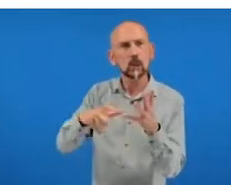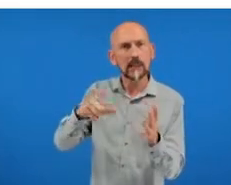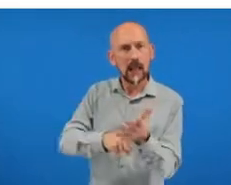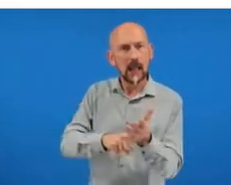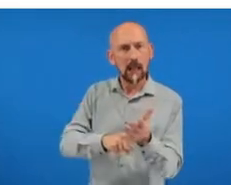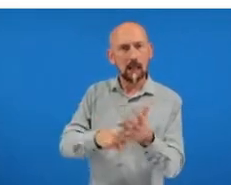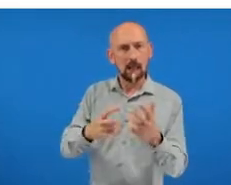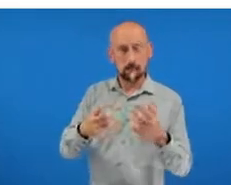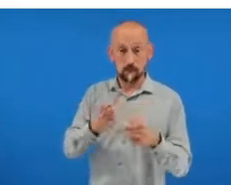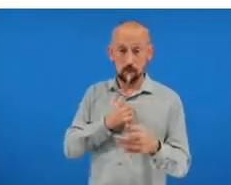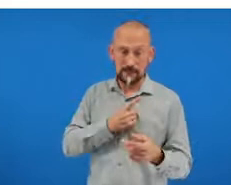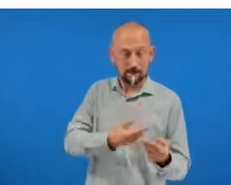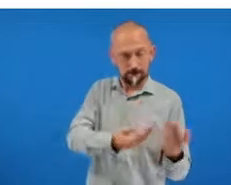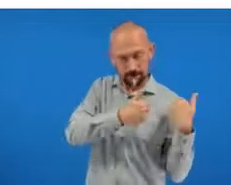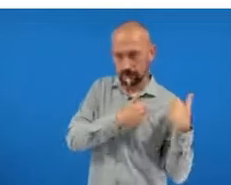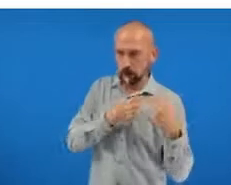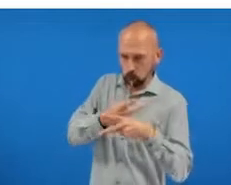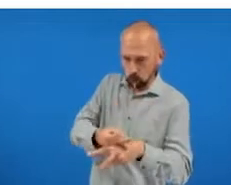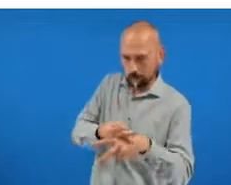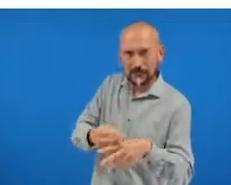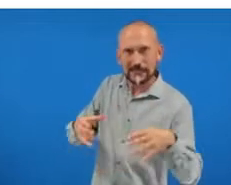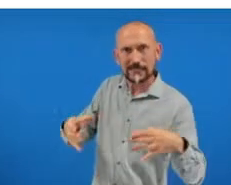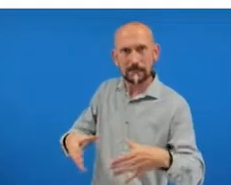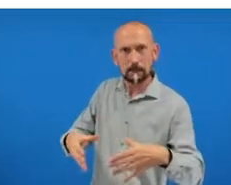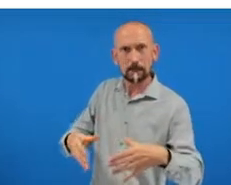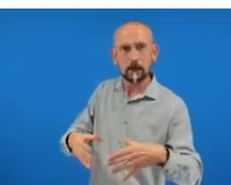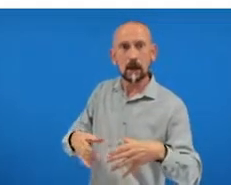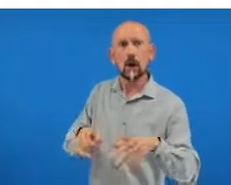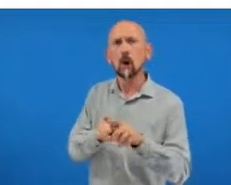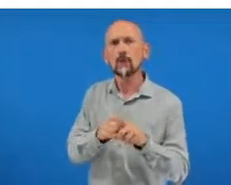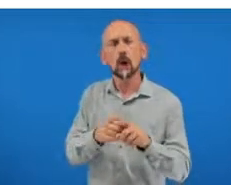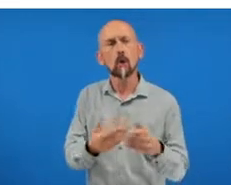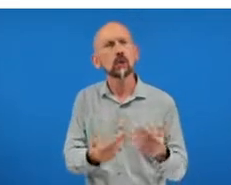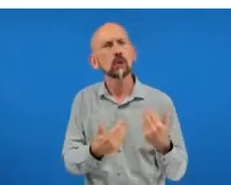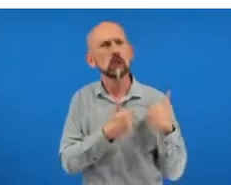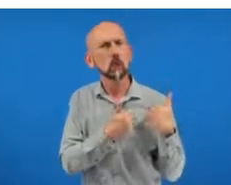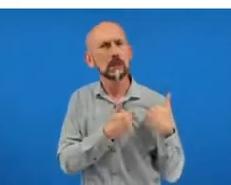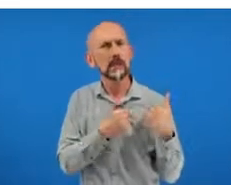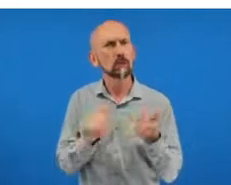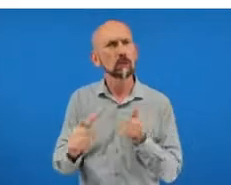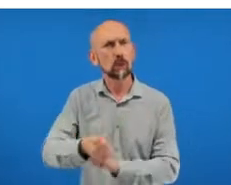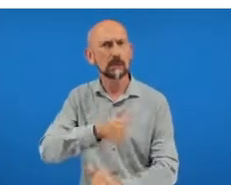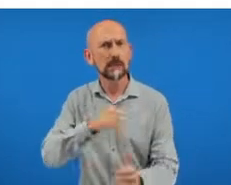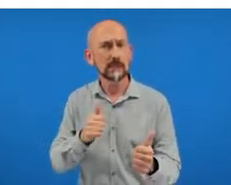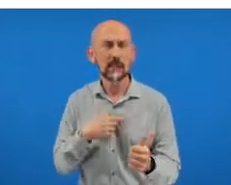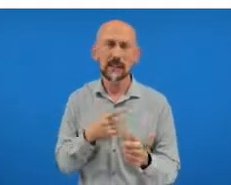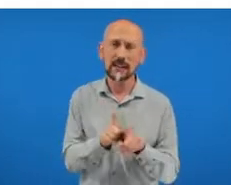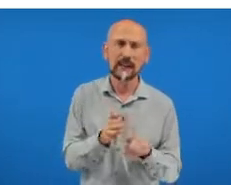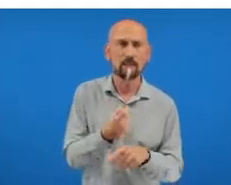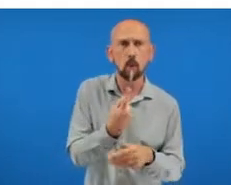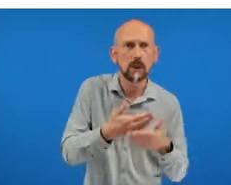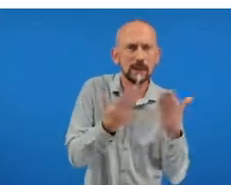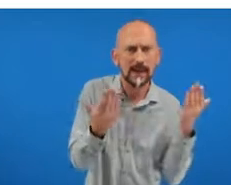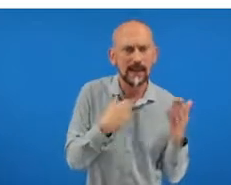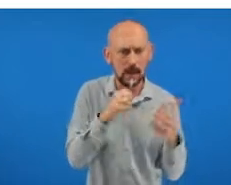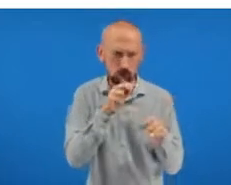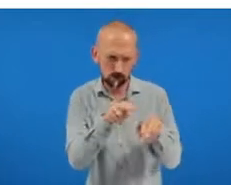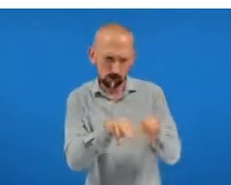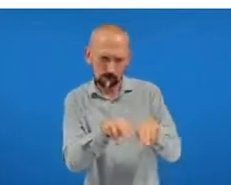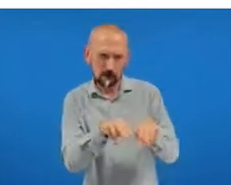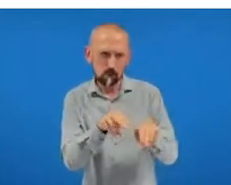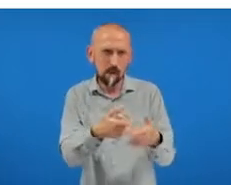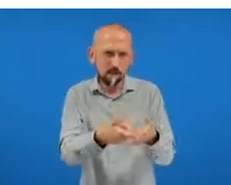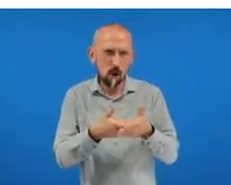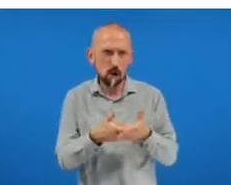started taking on duty responsibilities. So there'd be one day that I would be screening referrals, understanding suitability of who